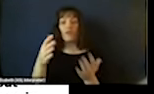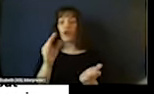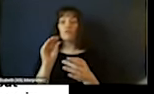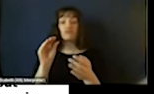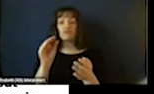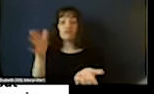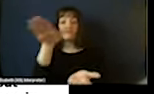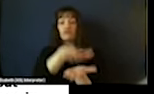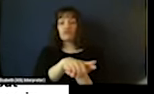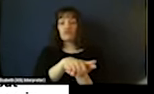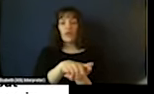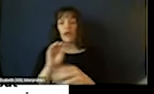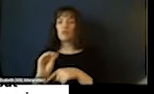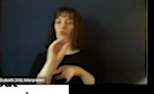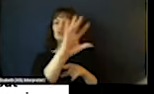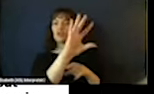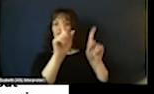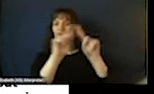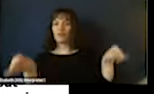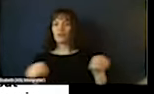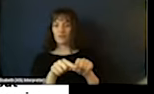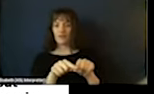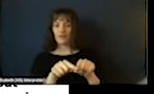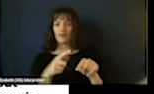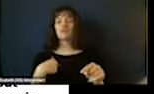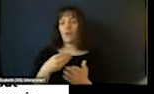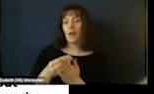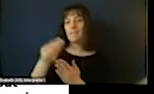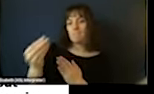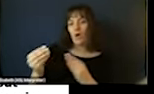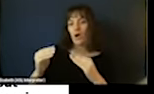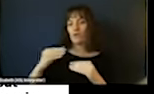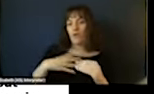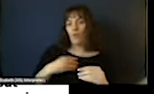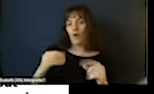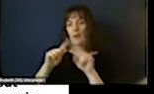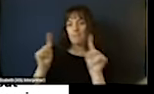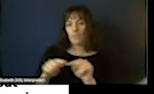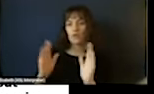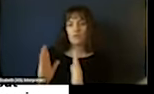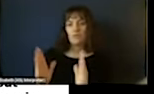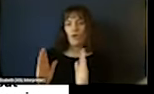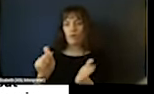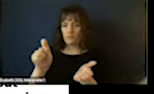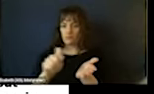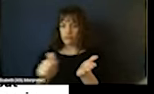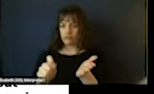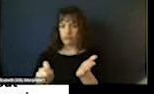I placed it on the document projector, and that's how I did math in real time or drew diagrams in real